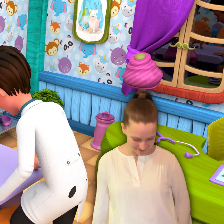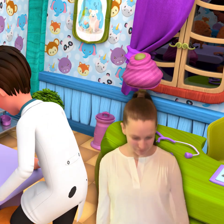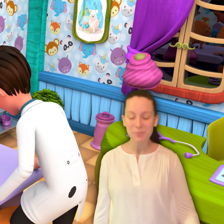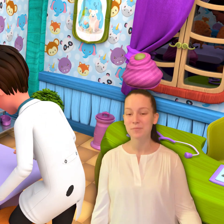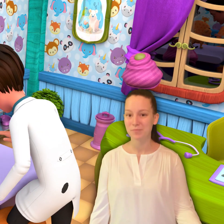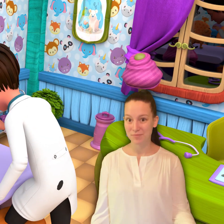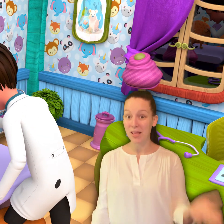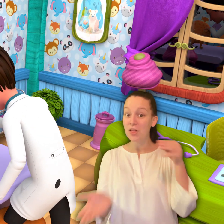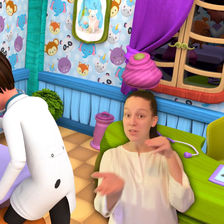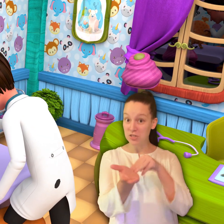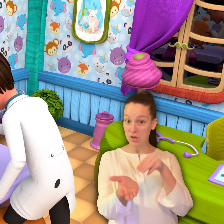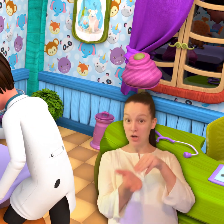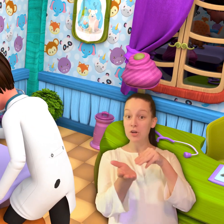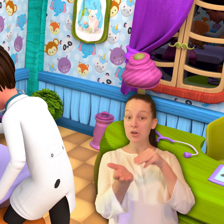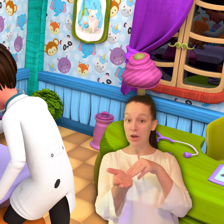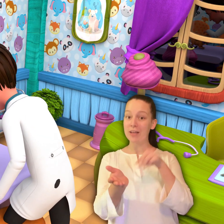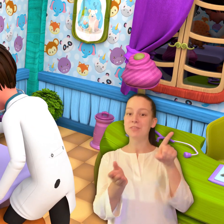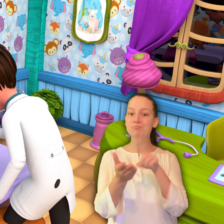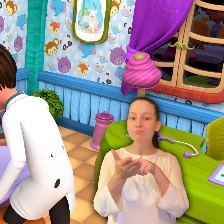foreign